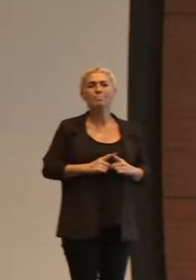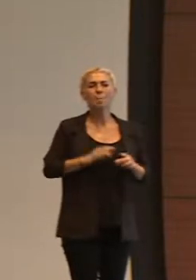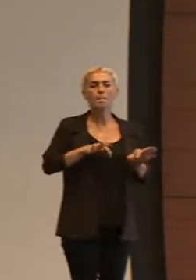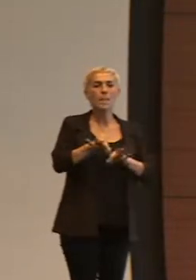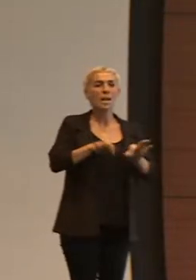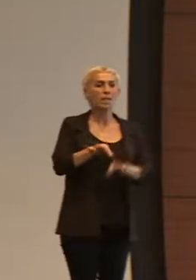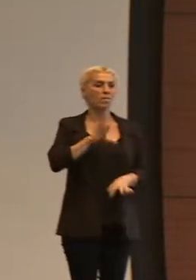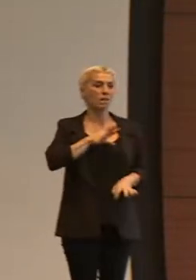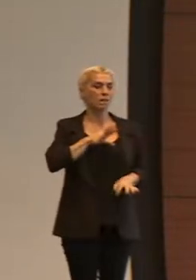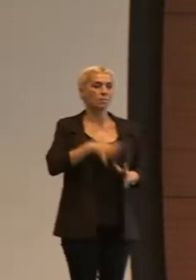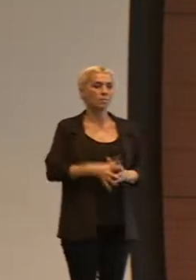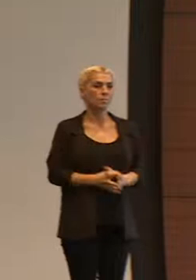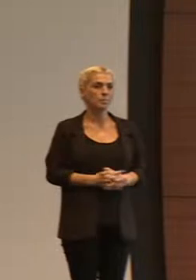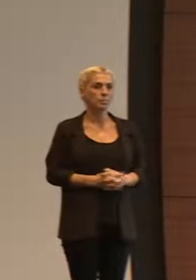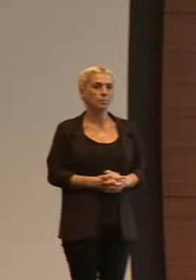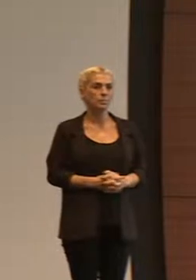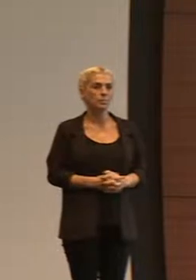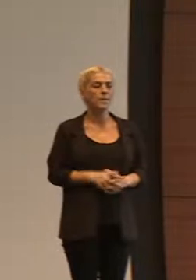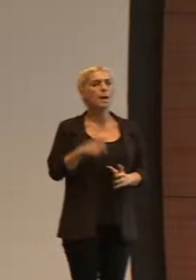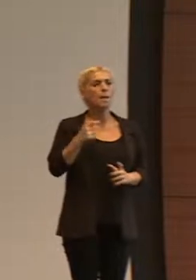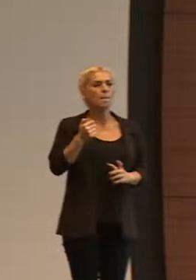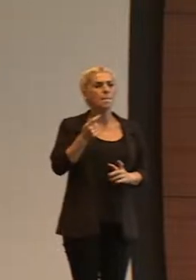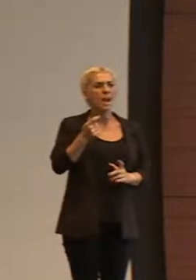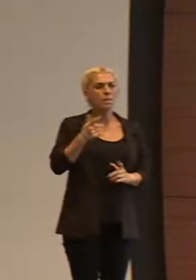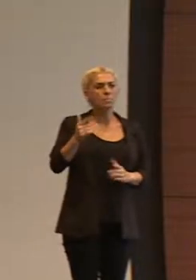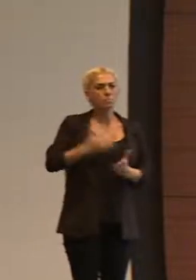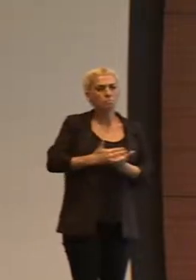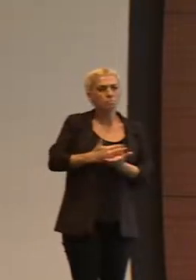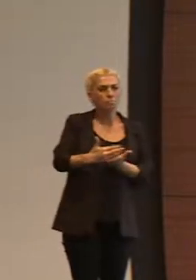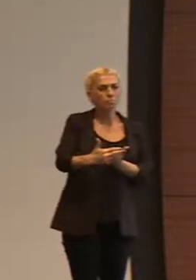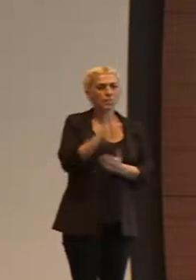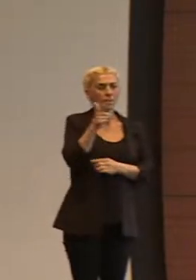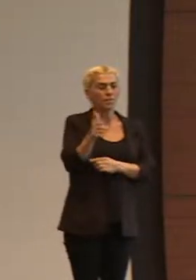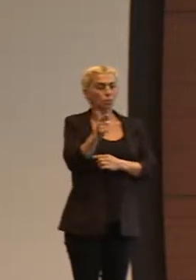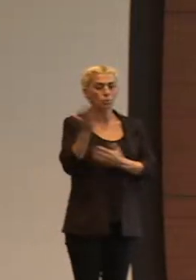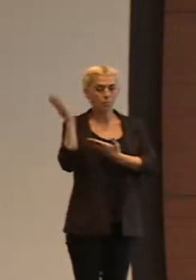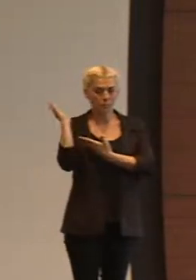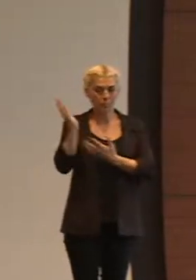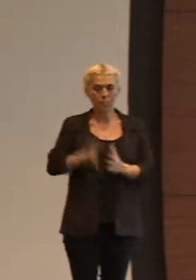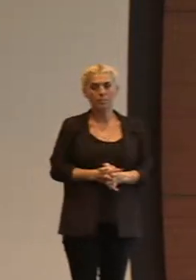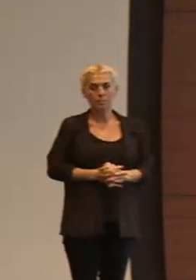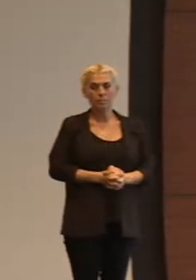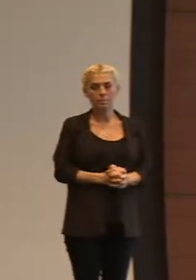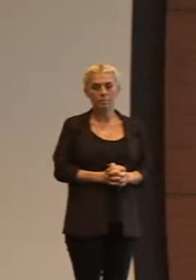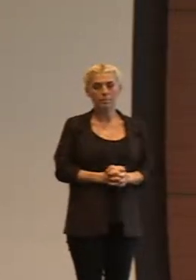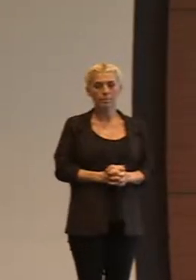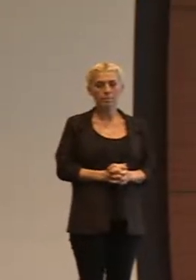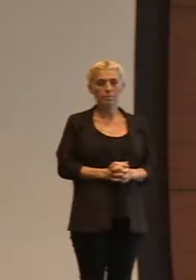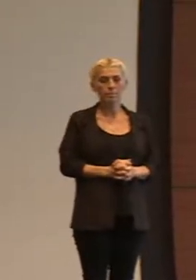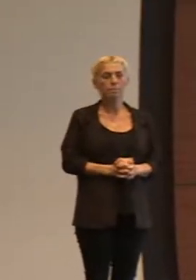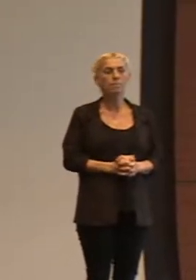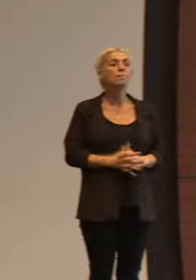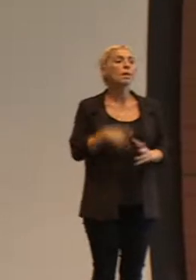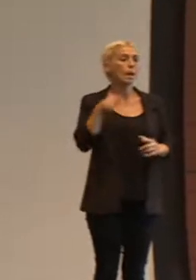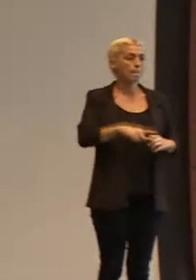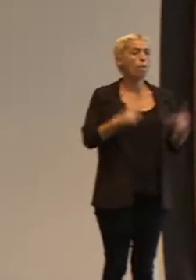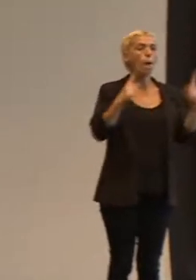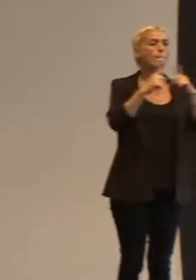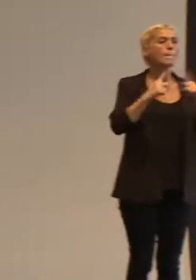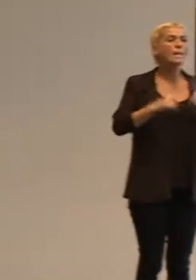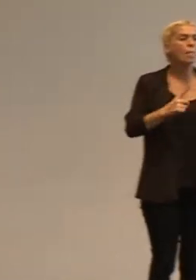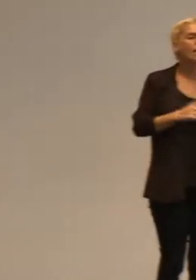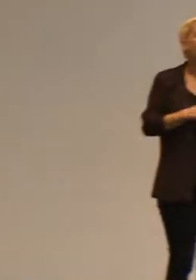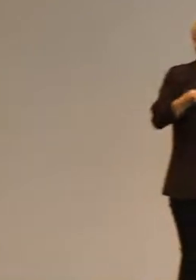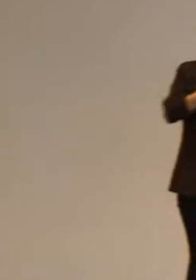is a mathematical uh formula for this let's go on a little bit more what does